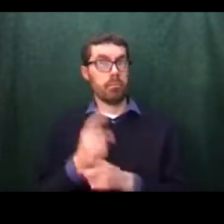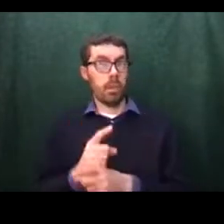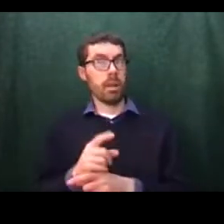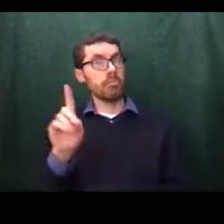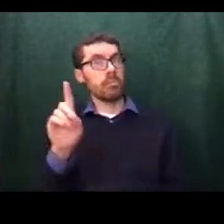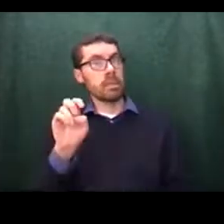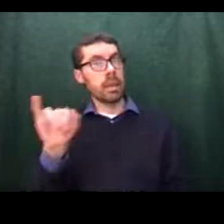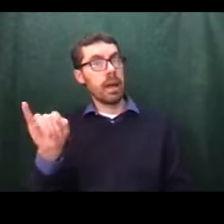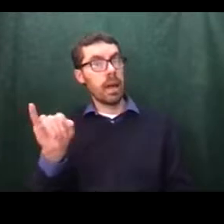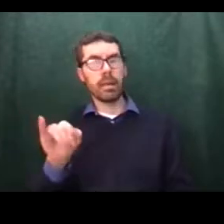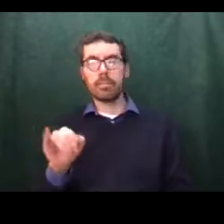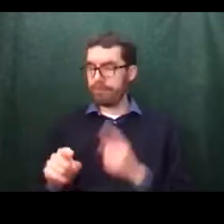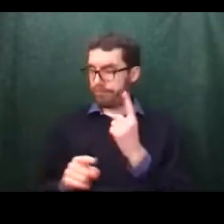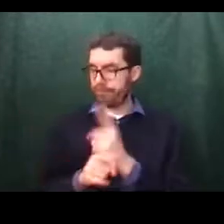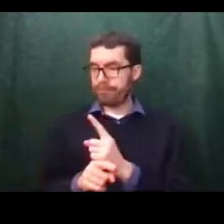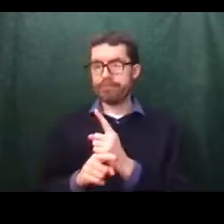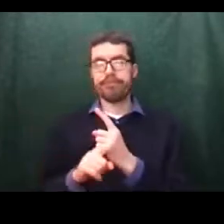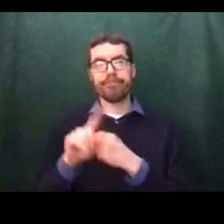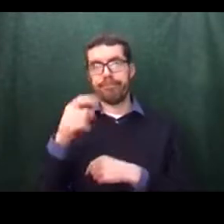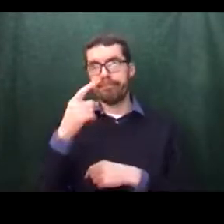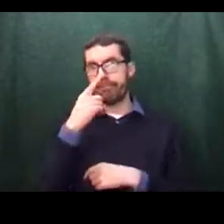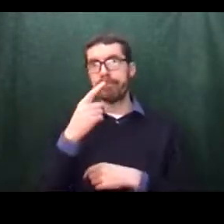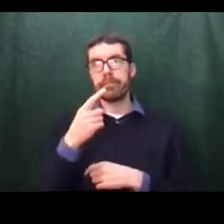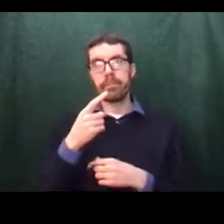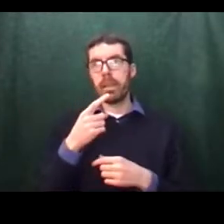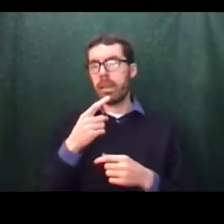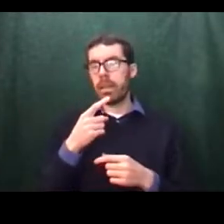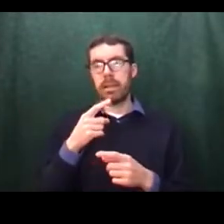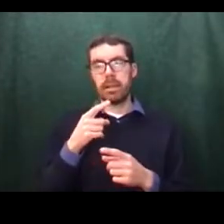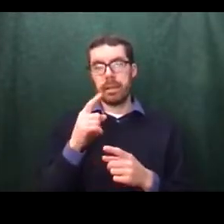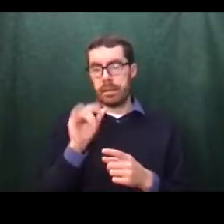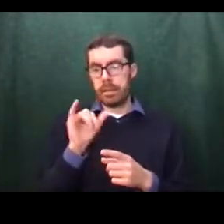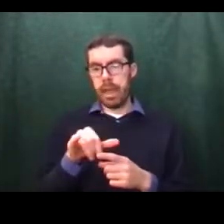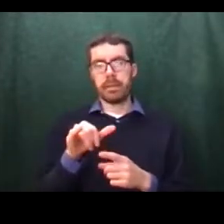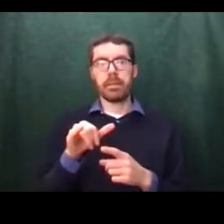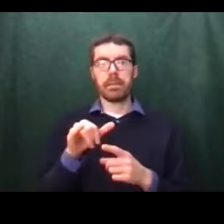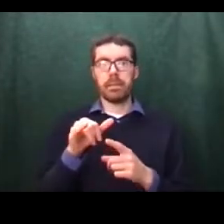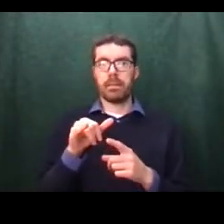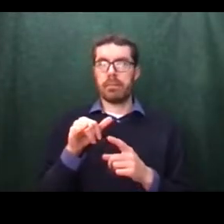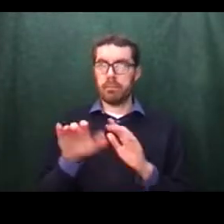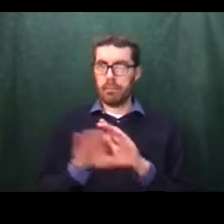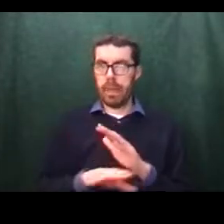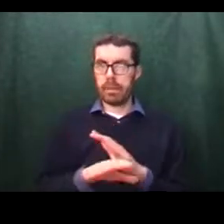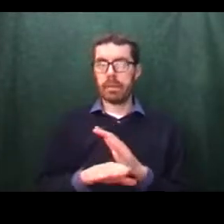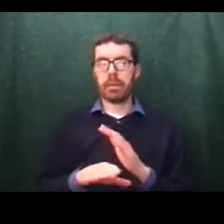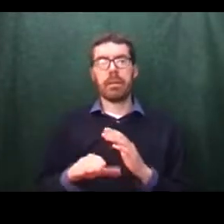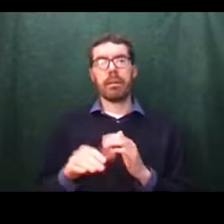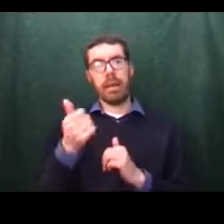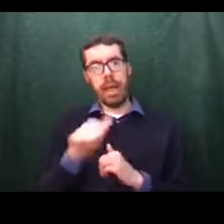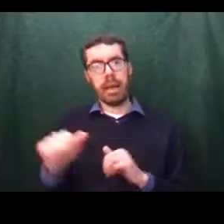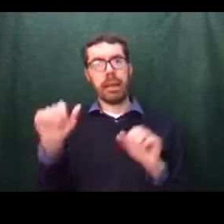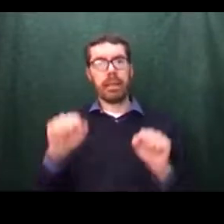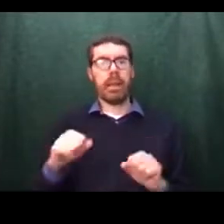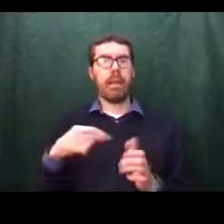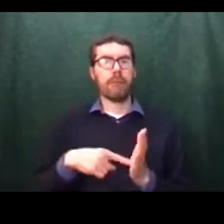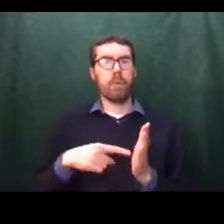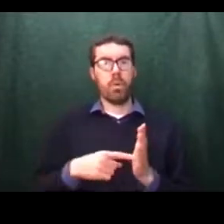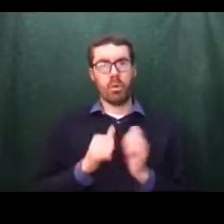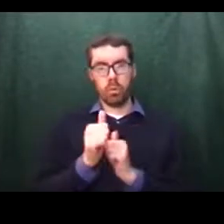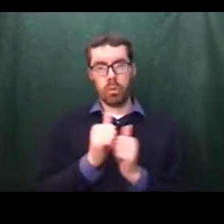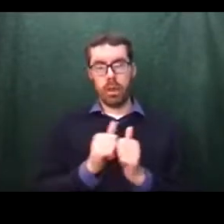Yeah, exactly. It's the essence right there. And so that was the first thing and the most important thing to me. The second thing was